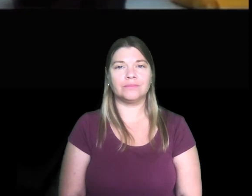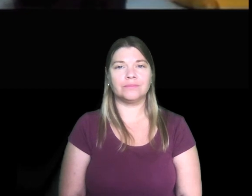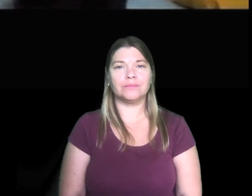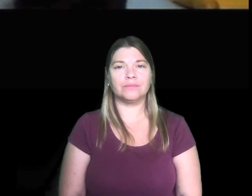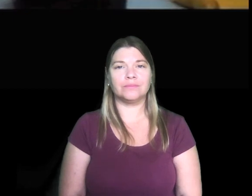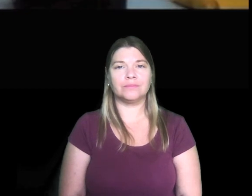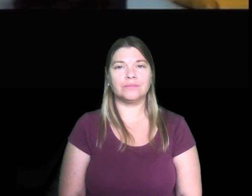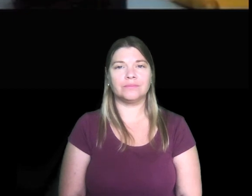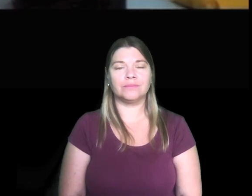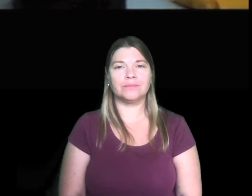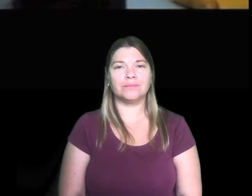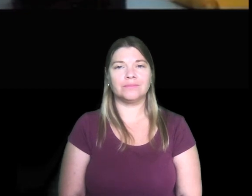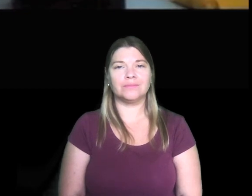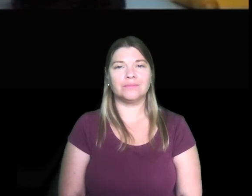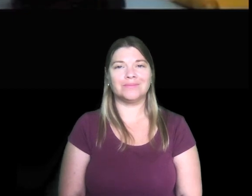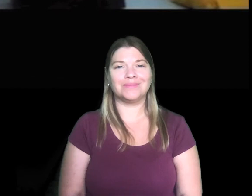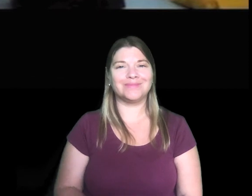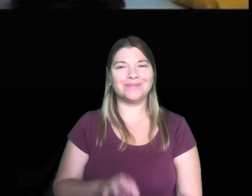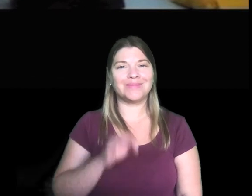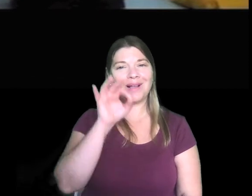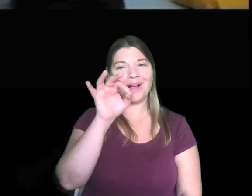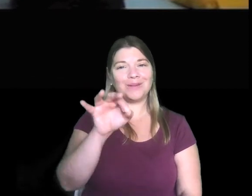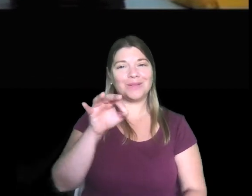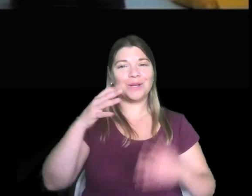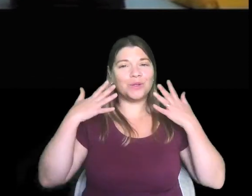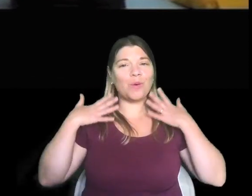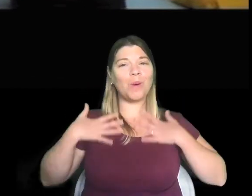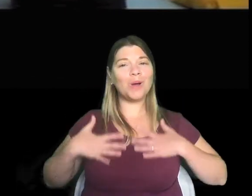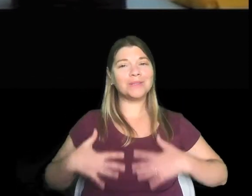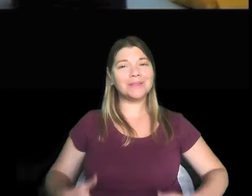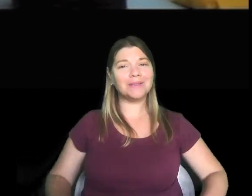head. How is the rest of your body responding?